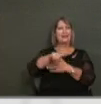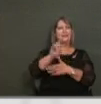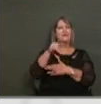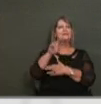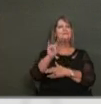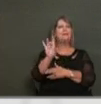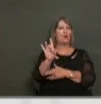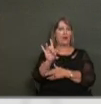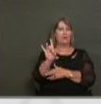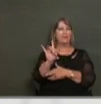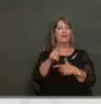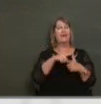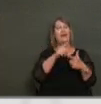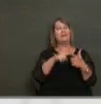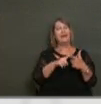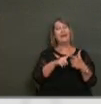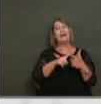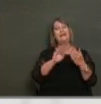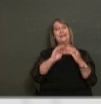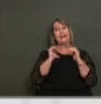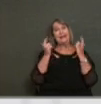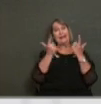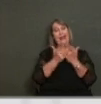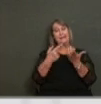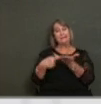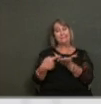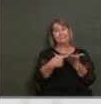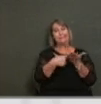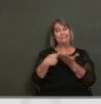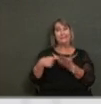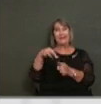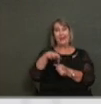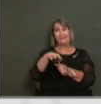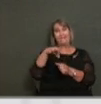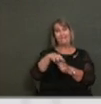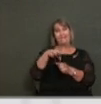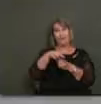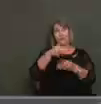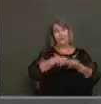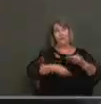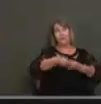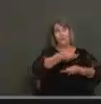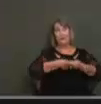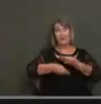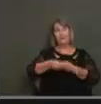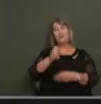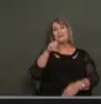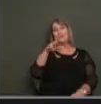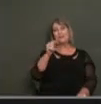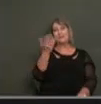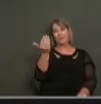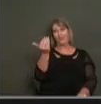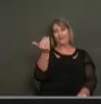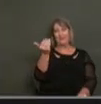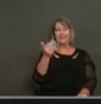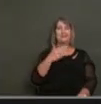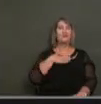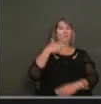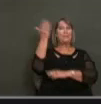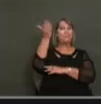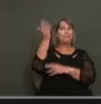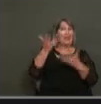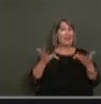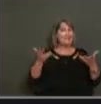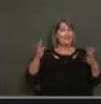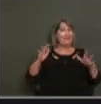finally, the City Council will consider the budget on September 15. So that concludes my presentation, and I'm